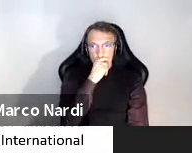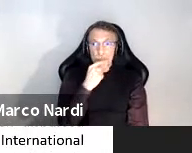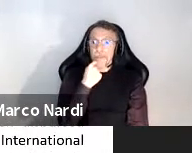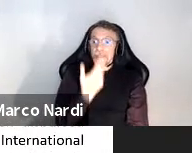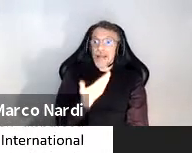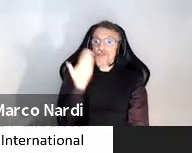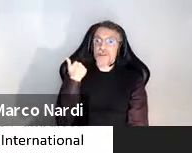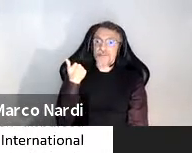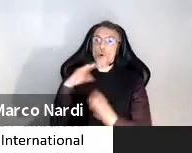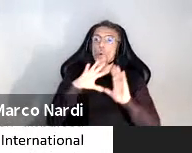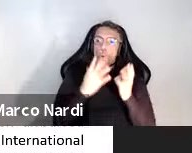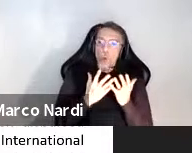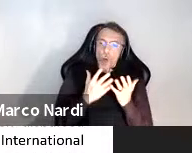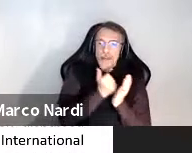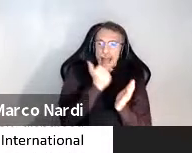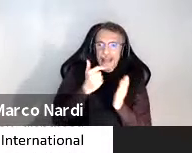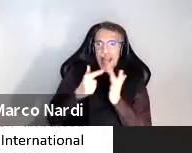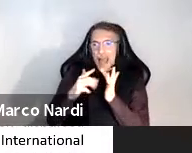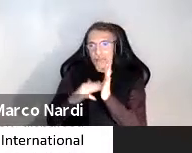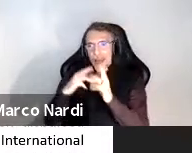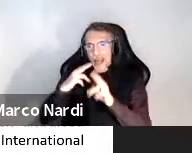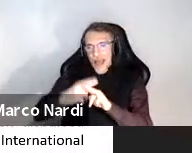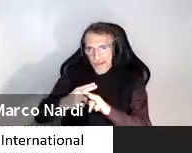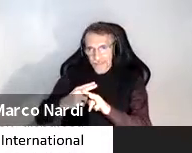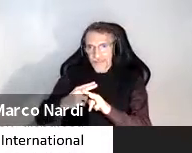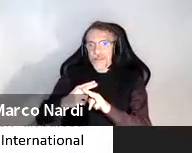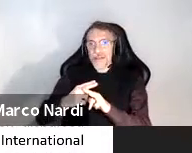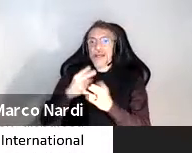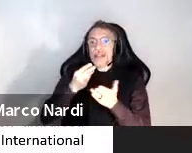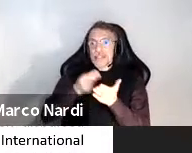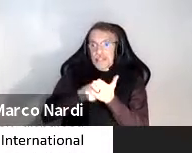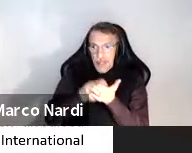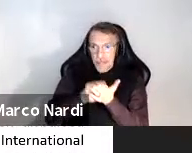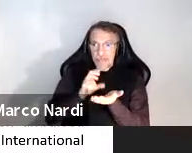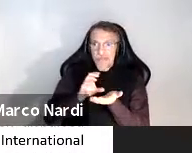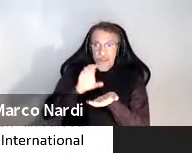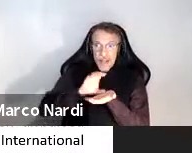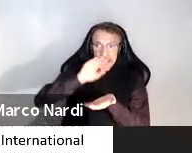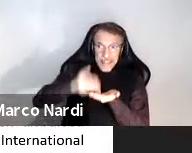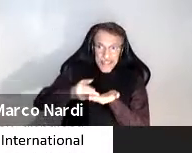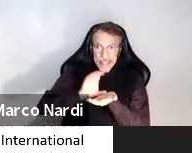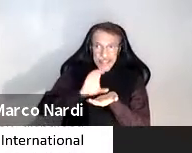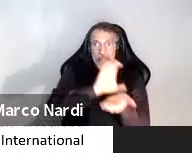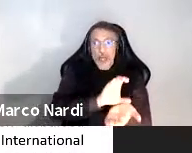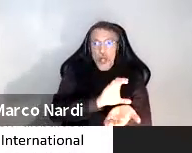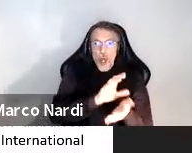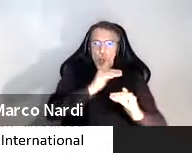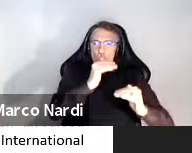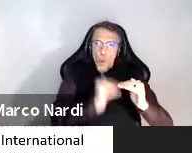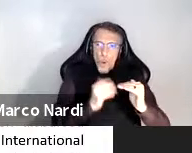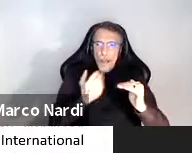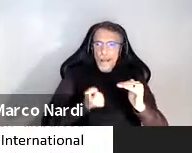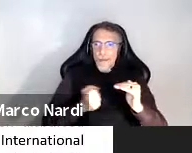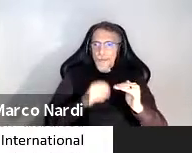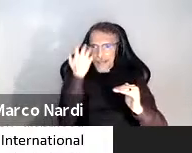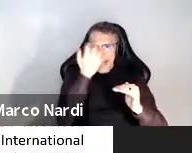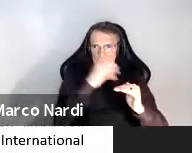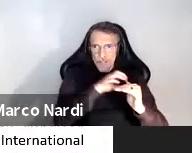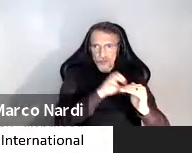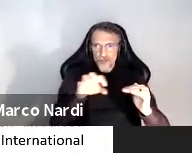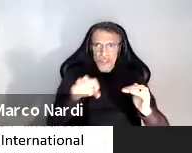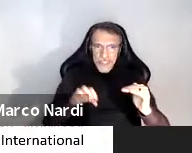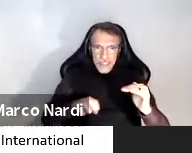the World Bank and the IMF did try to disburse some funding to the low-income countries, but what those funding did